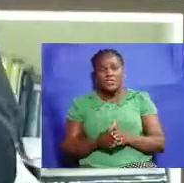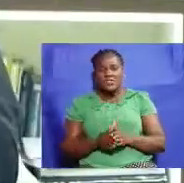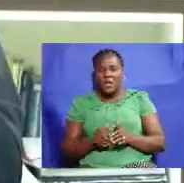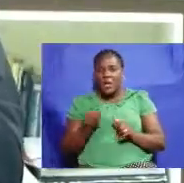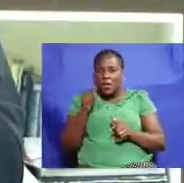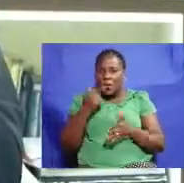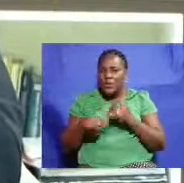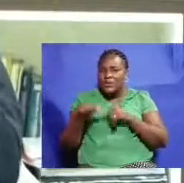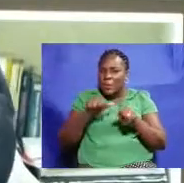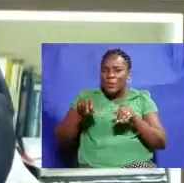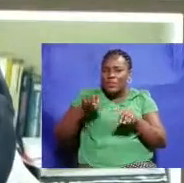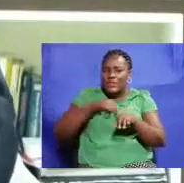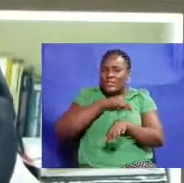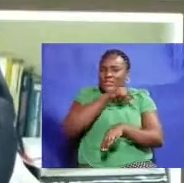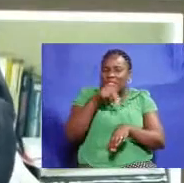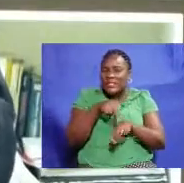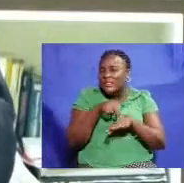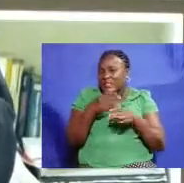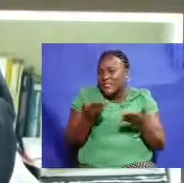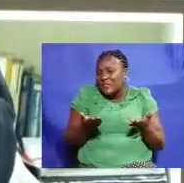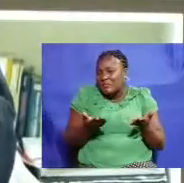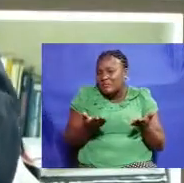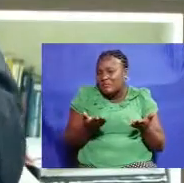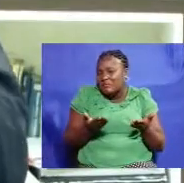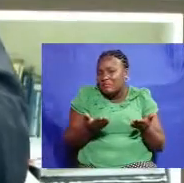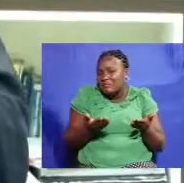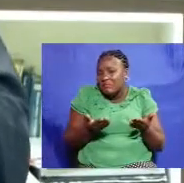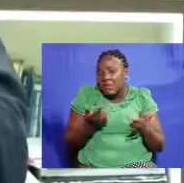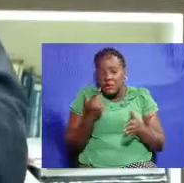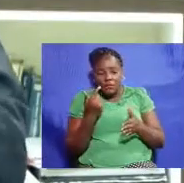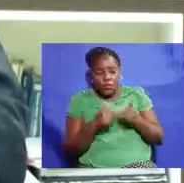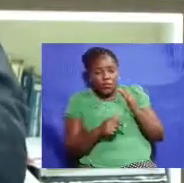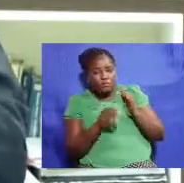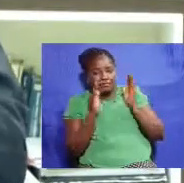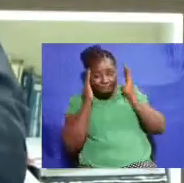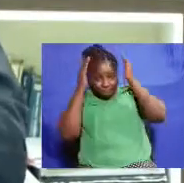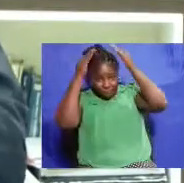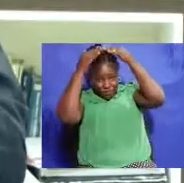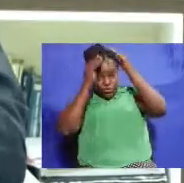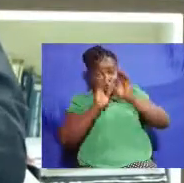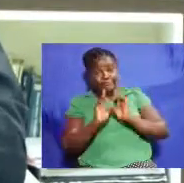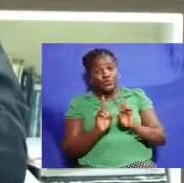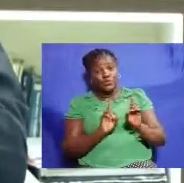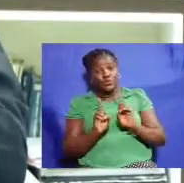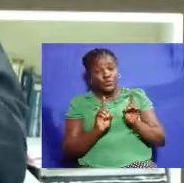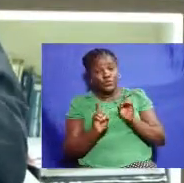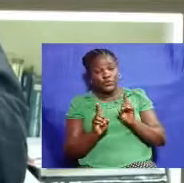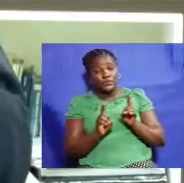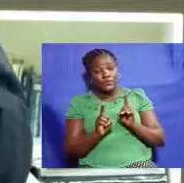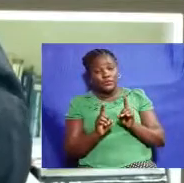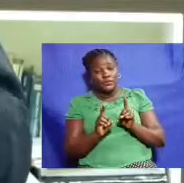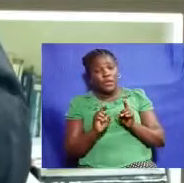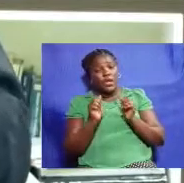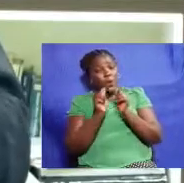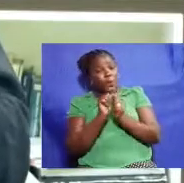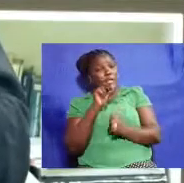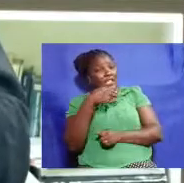nation? So looking at what Bishop is doing with